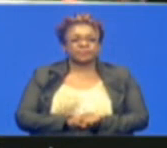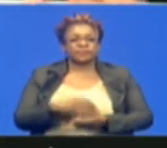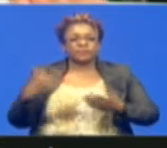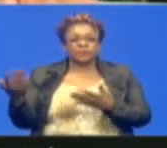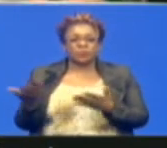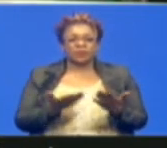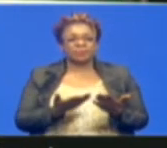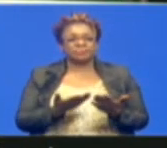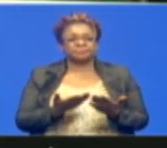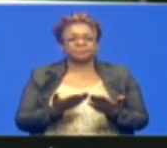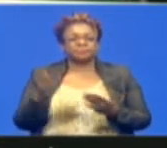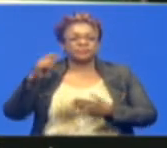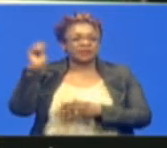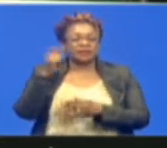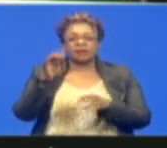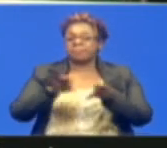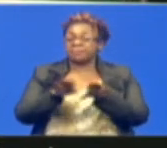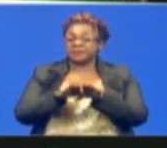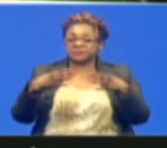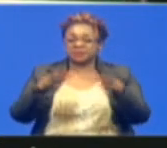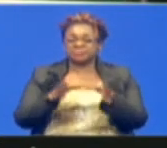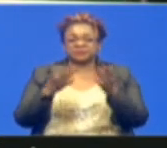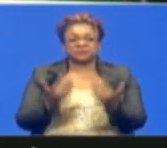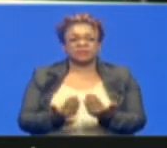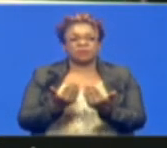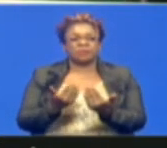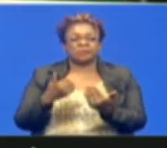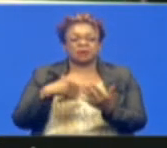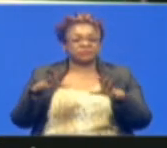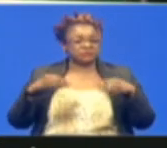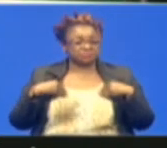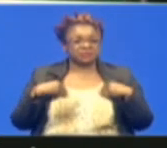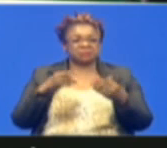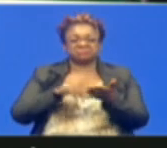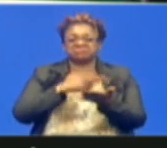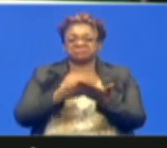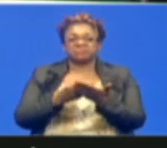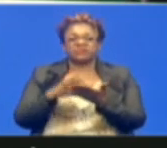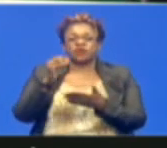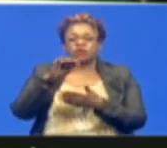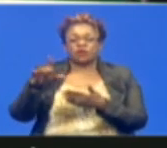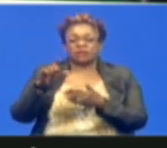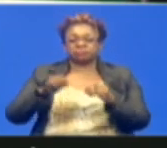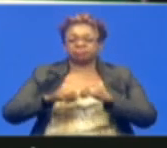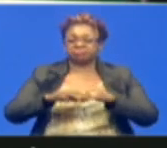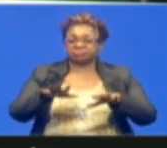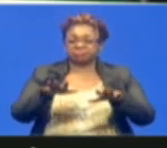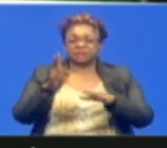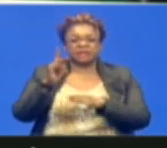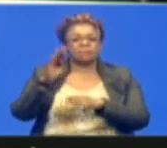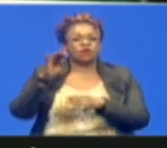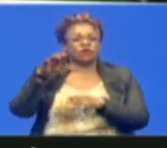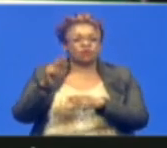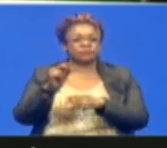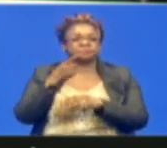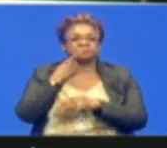Welcome back. The Kenya Pipeline Company has now admitted fault for the oil spill in Kiboko, Makueni County, saying it failed to put